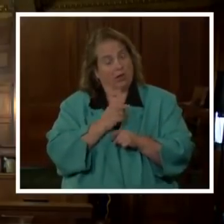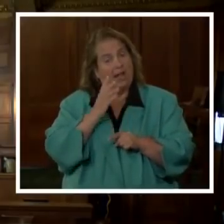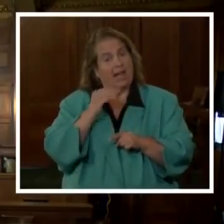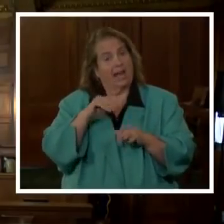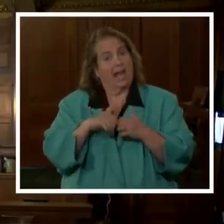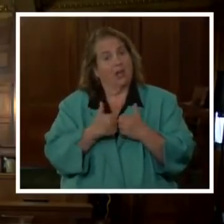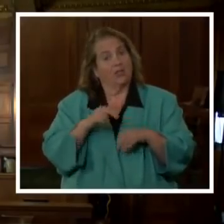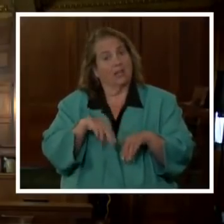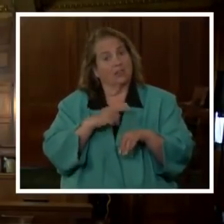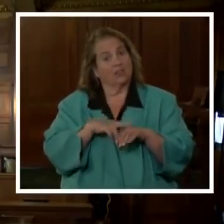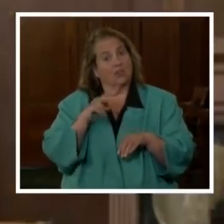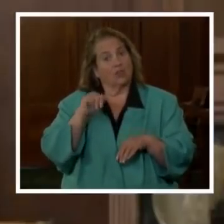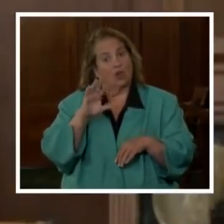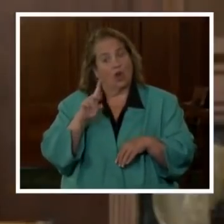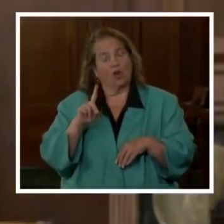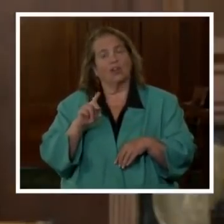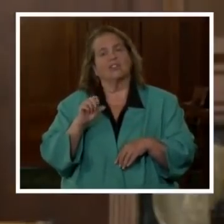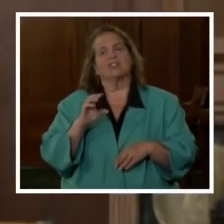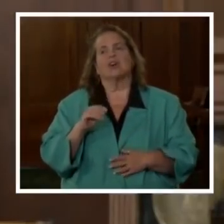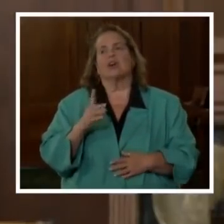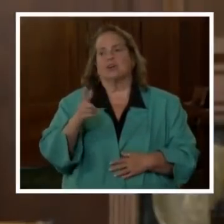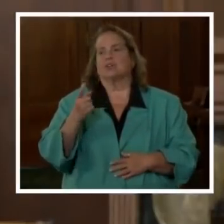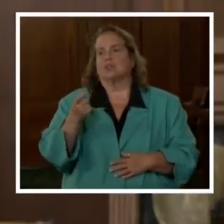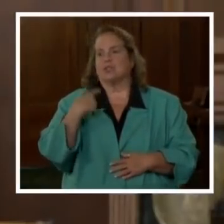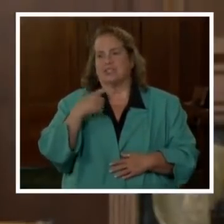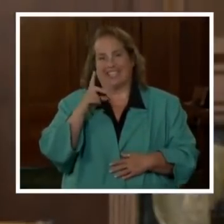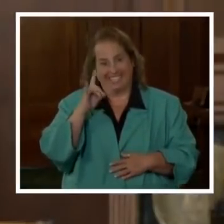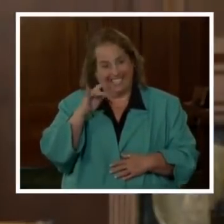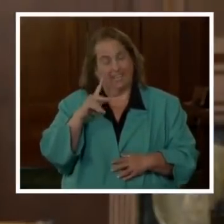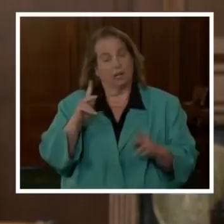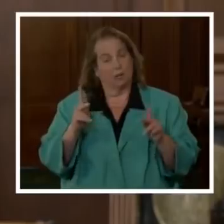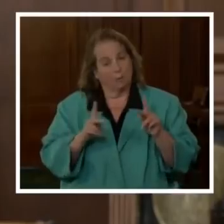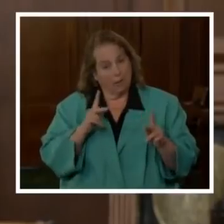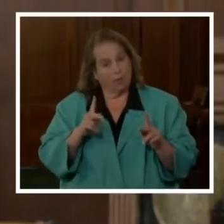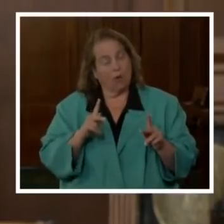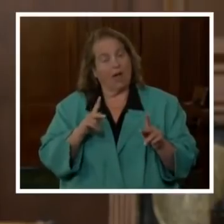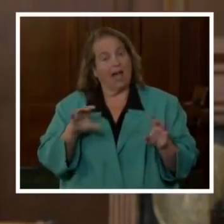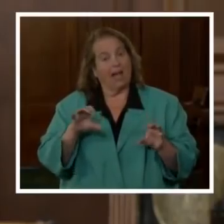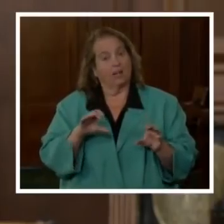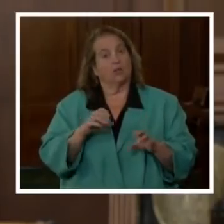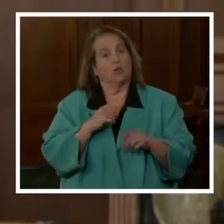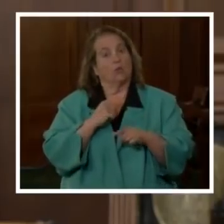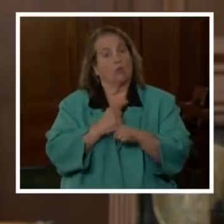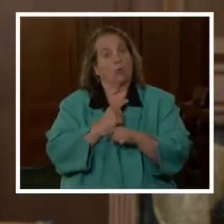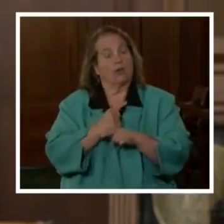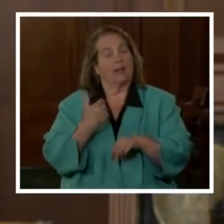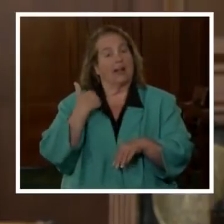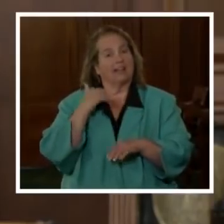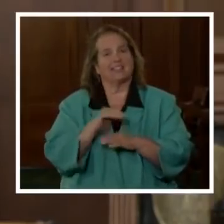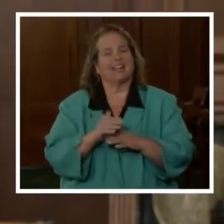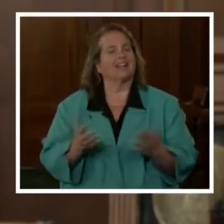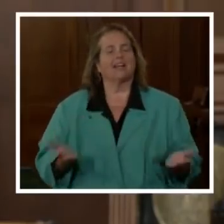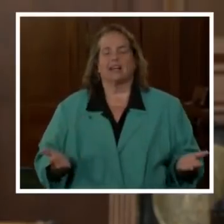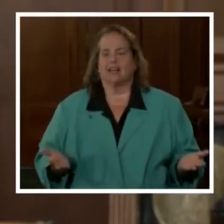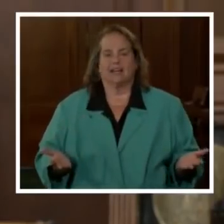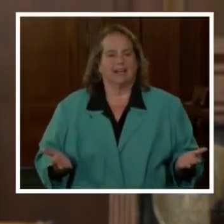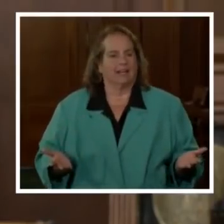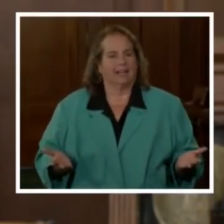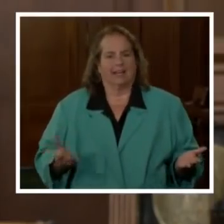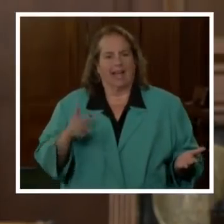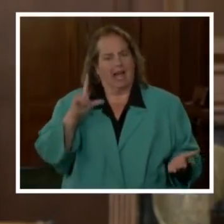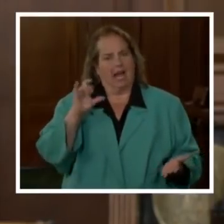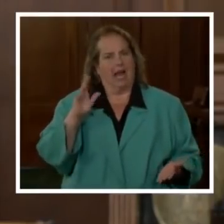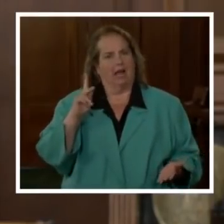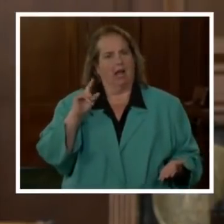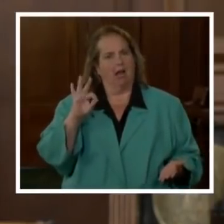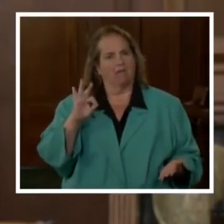were So the question is, did people act appropriately last night? I think, because of the lack